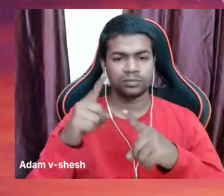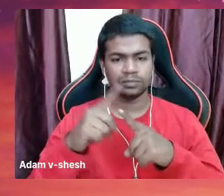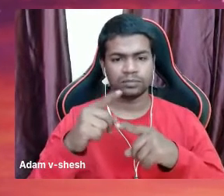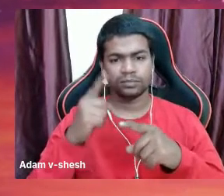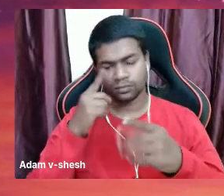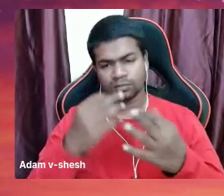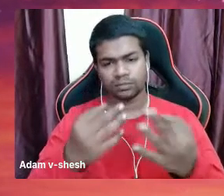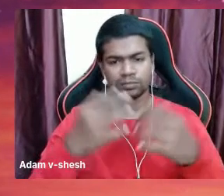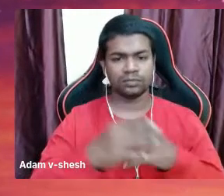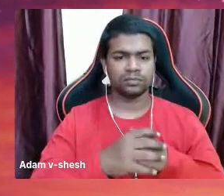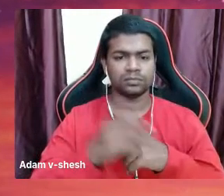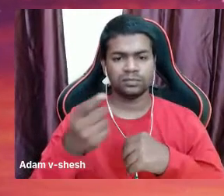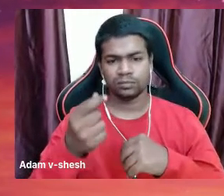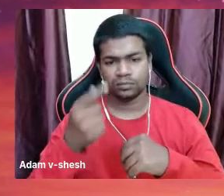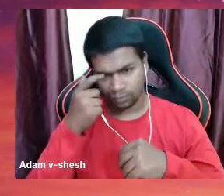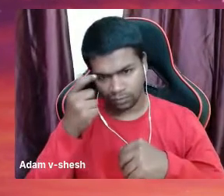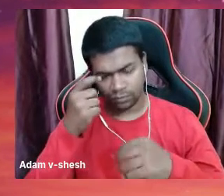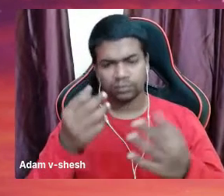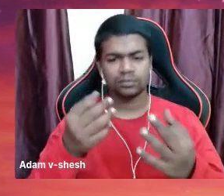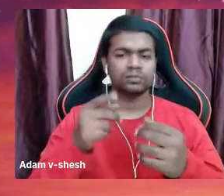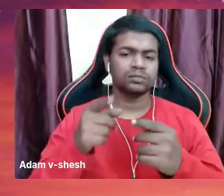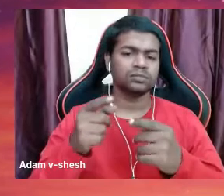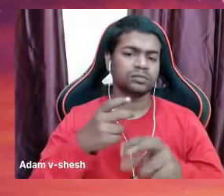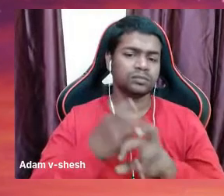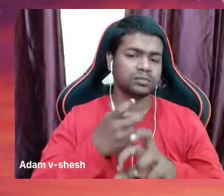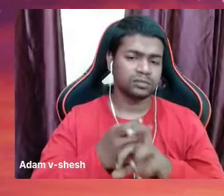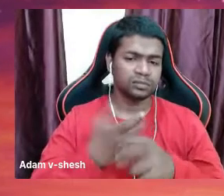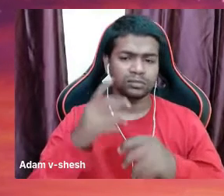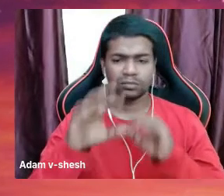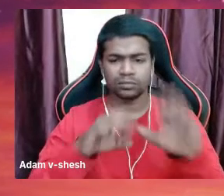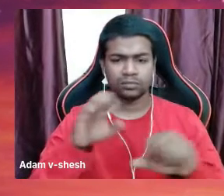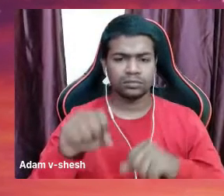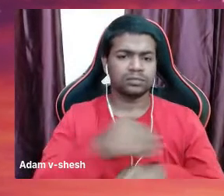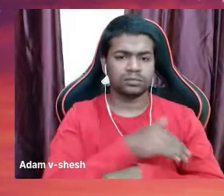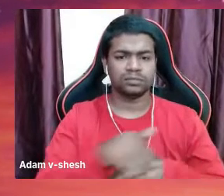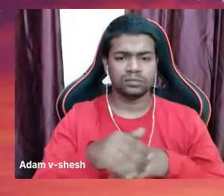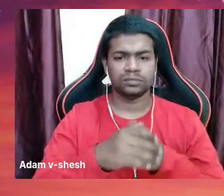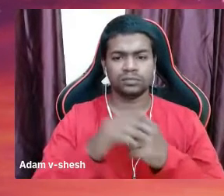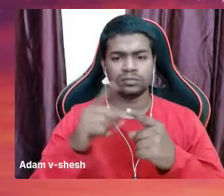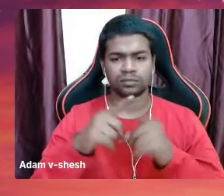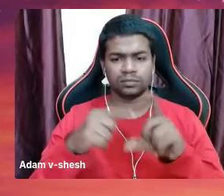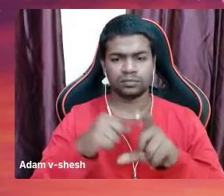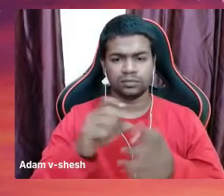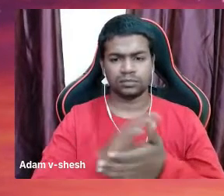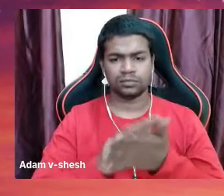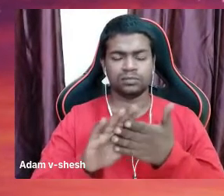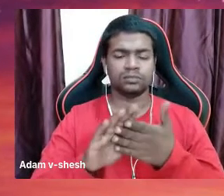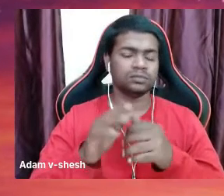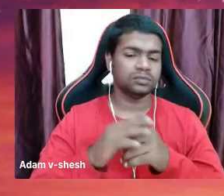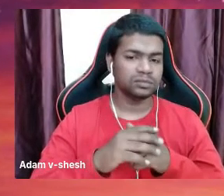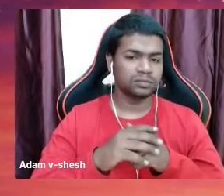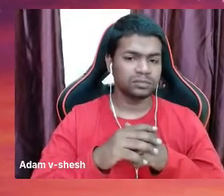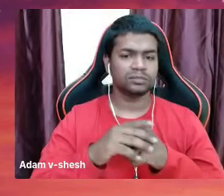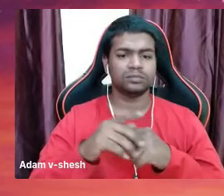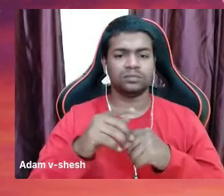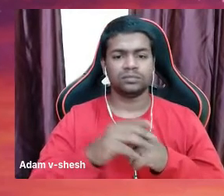right? Both the rising cost of talent and the difficulty of finding good engineering and tech talent. So tell me now, if in that broader framework of